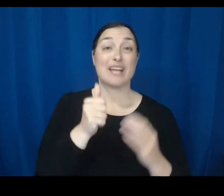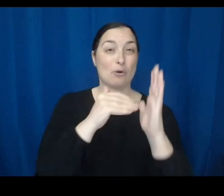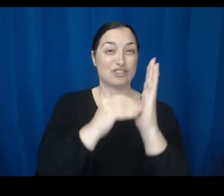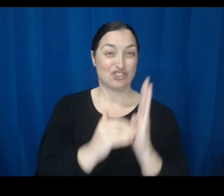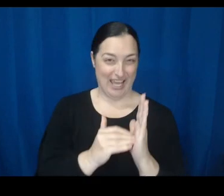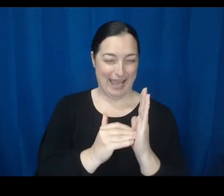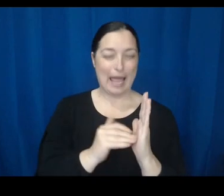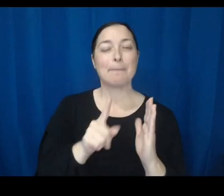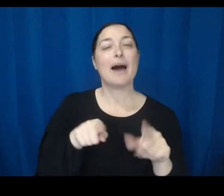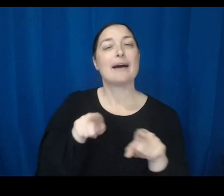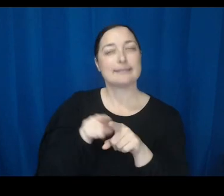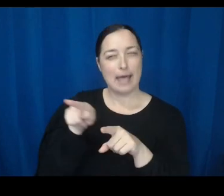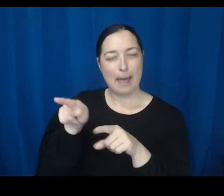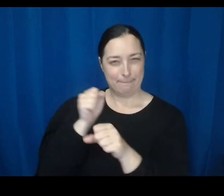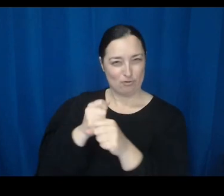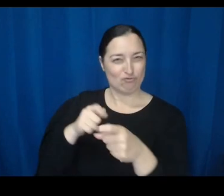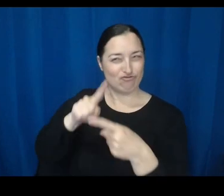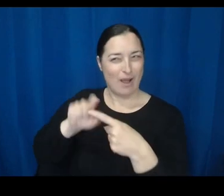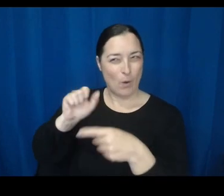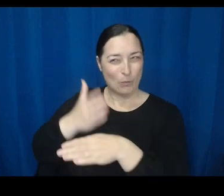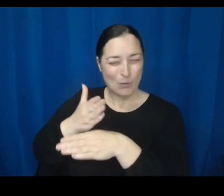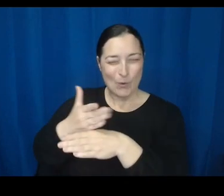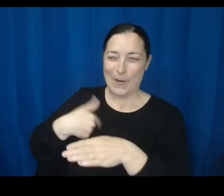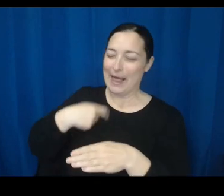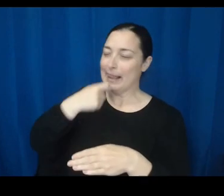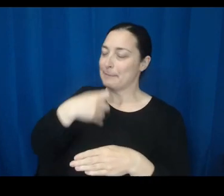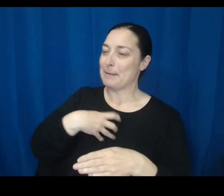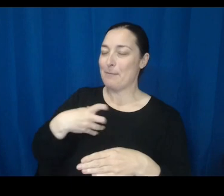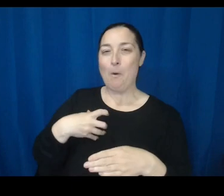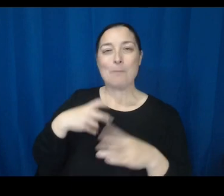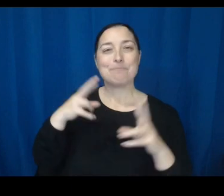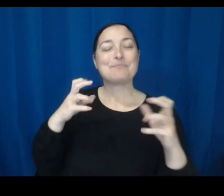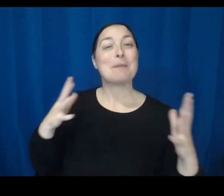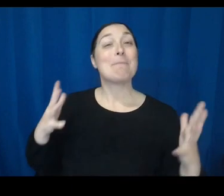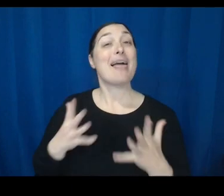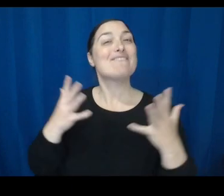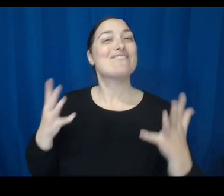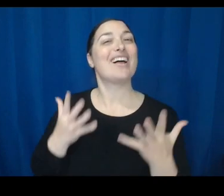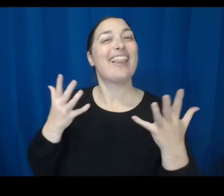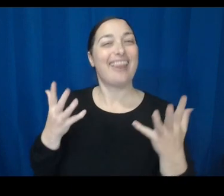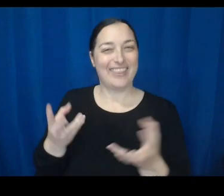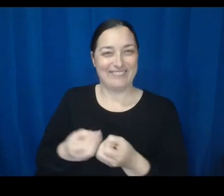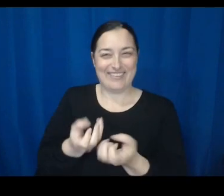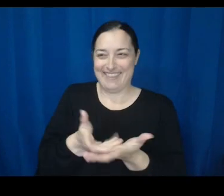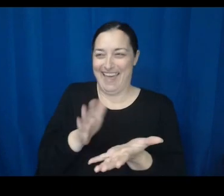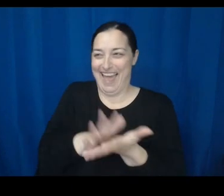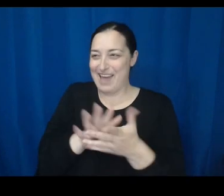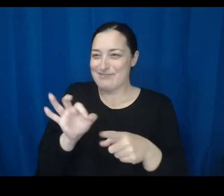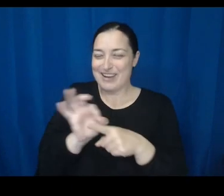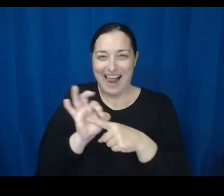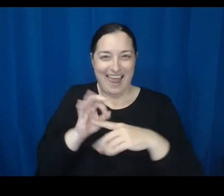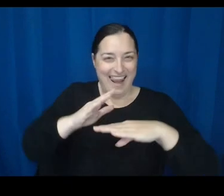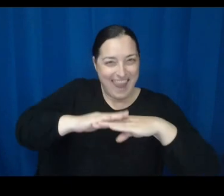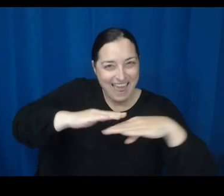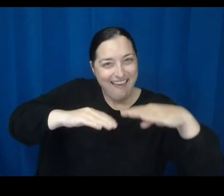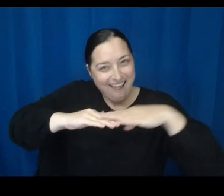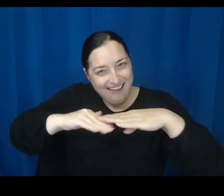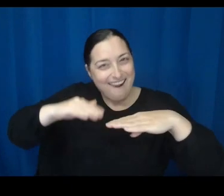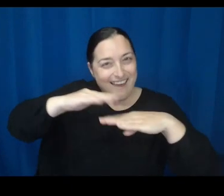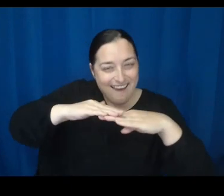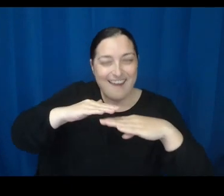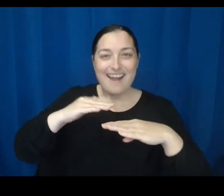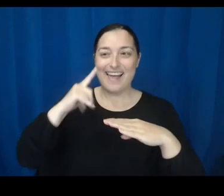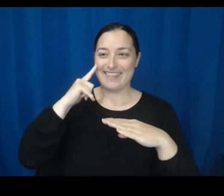playful, experimental with the relationships and the way of layering the colours. So thinking about how colour can